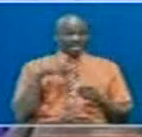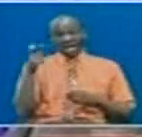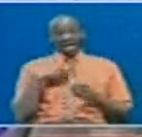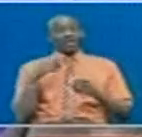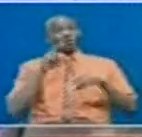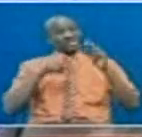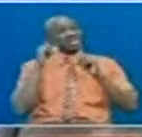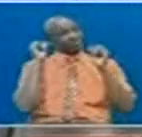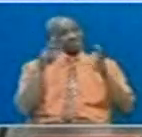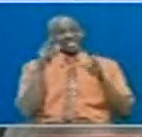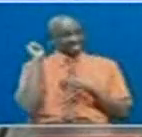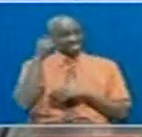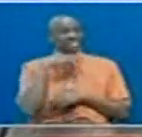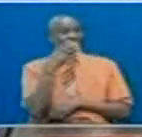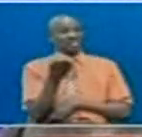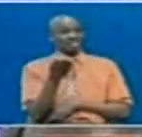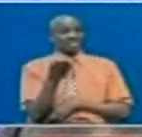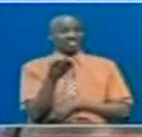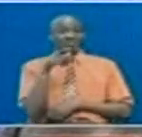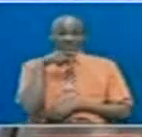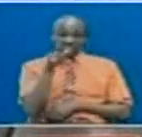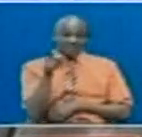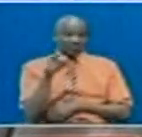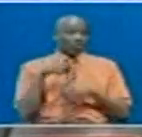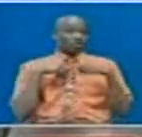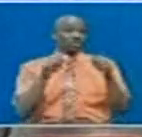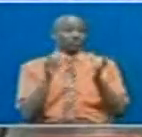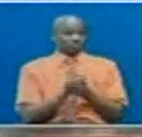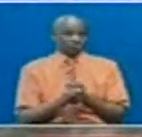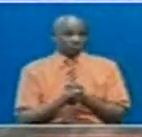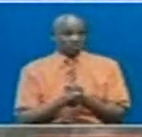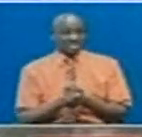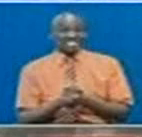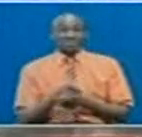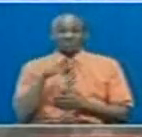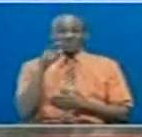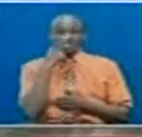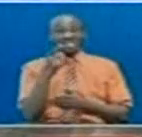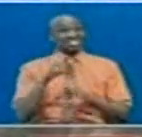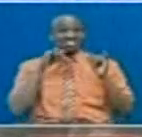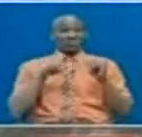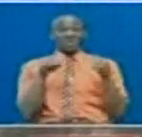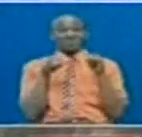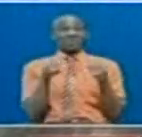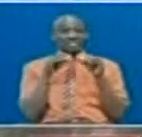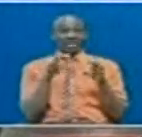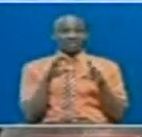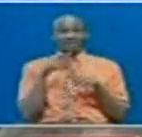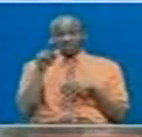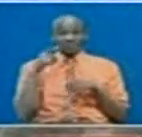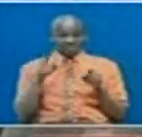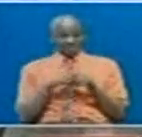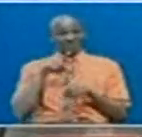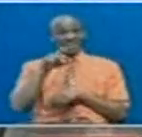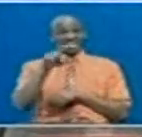were killed? Al-Shabaab and groups like this do not just stay still. They're like a virus